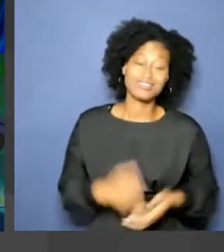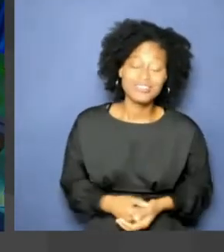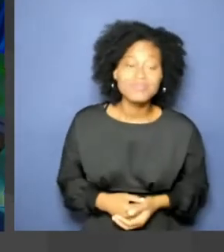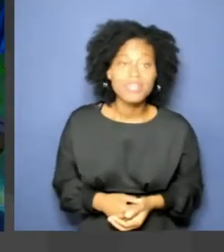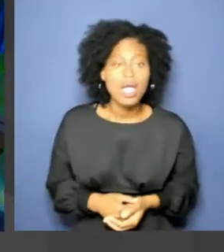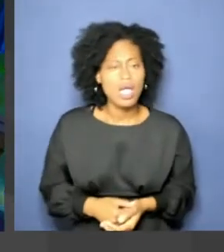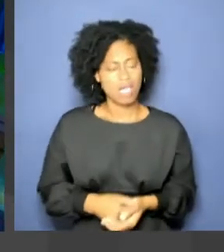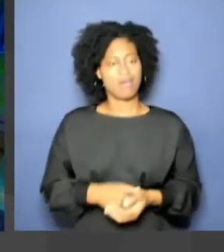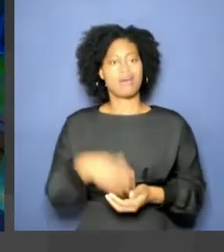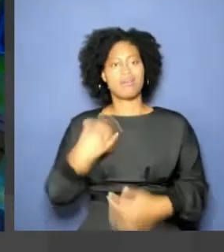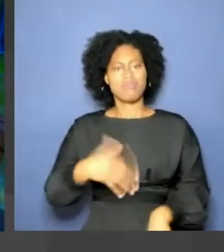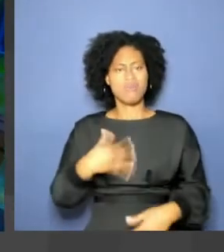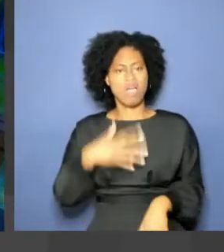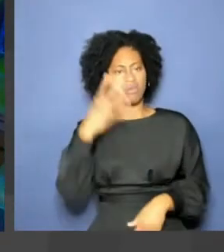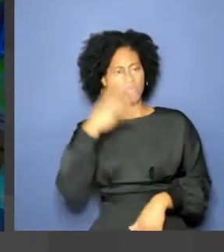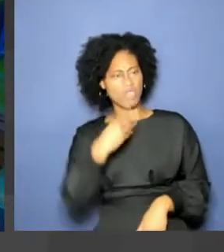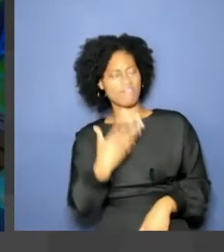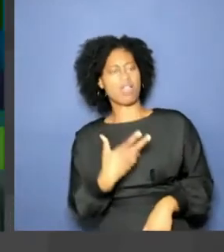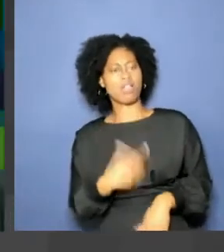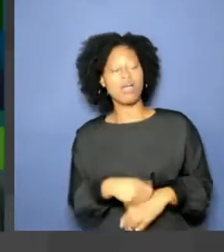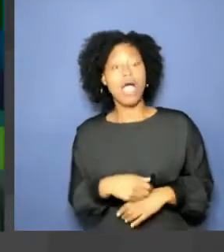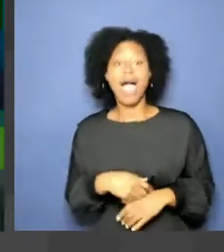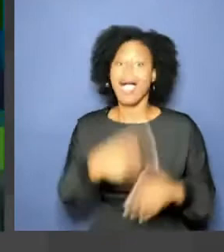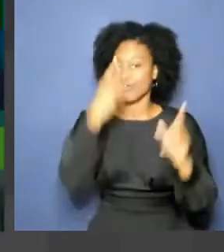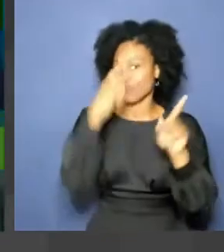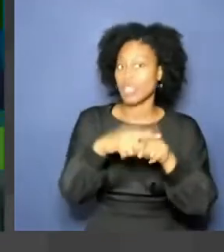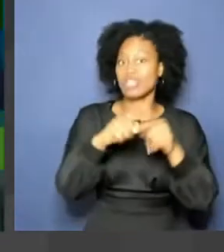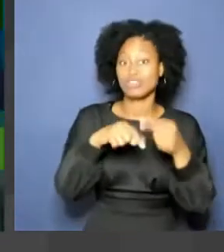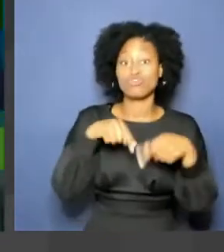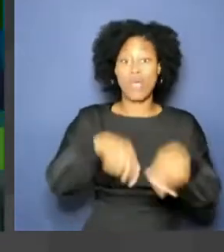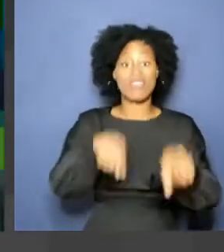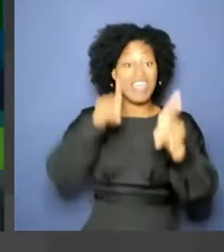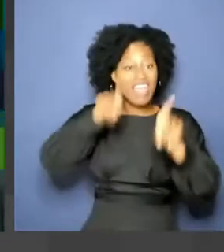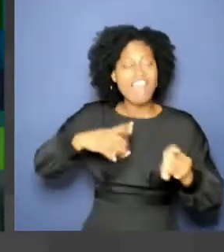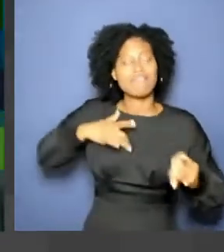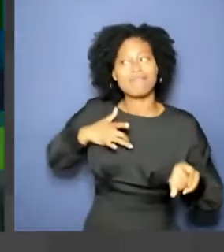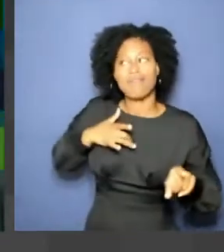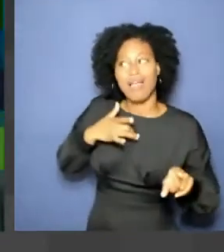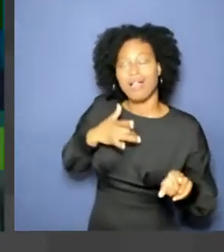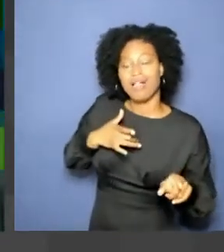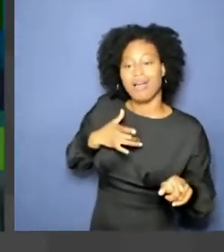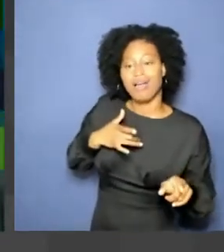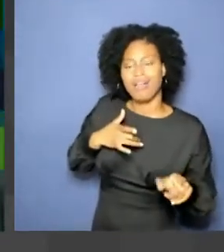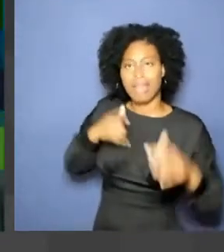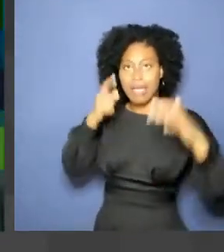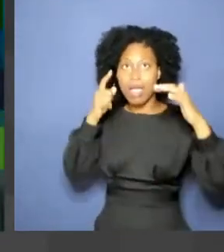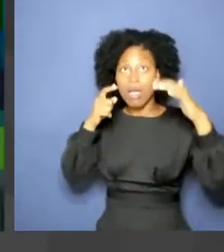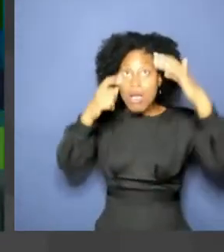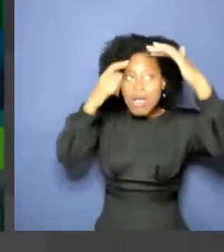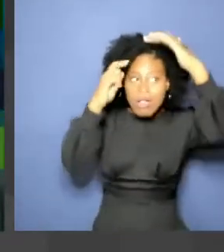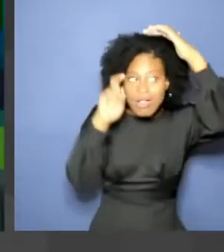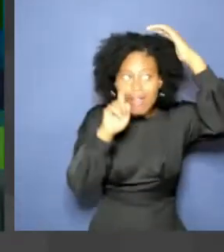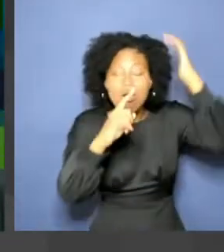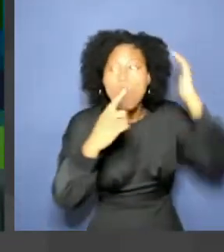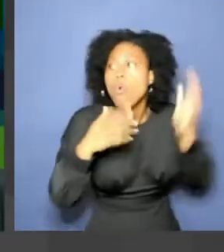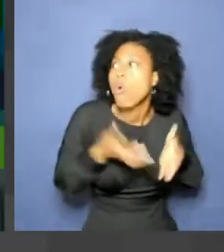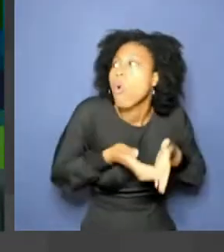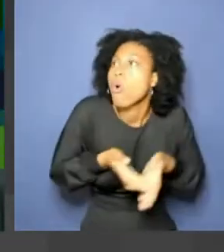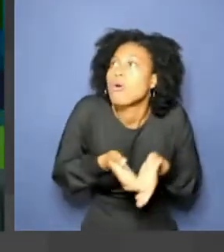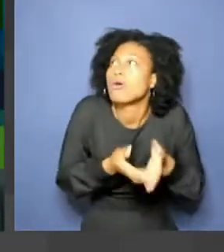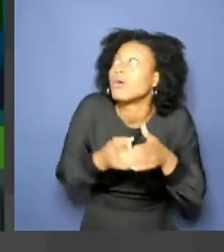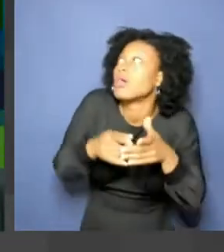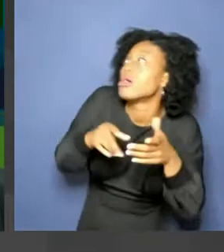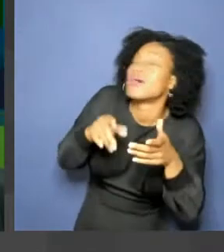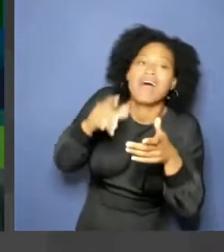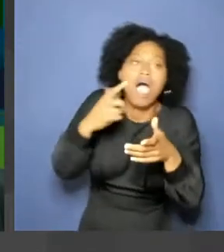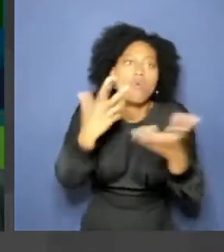I really agree. And like when I was testing, I really loved that feeling of like being underneath it, being like this huge feeling. And I wanted more. I